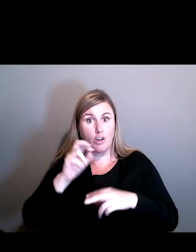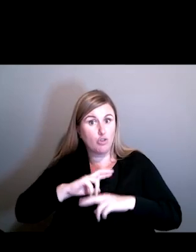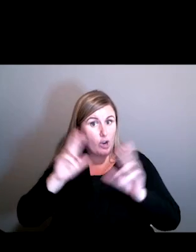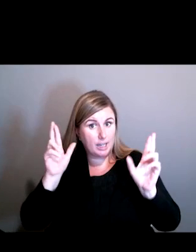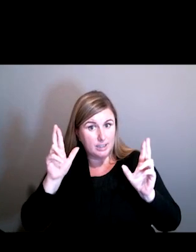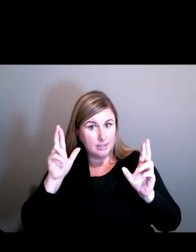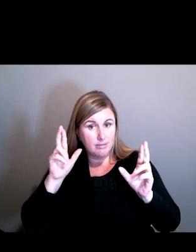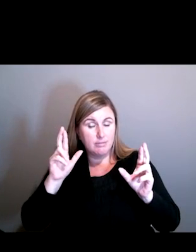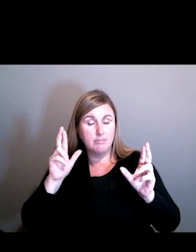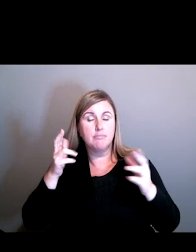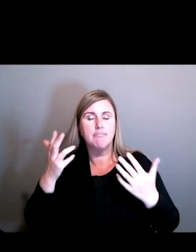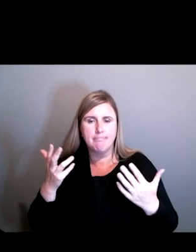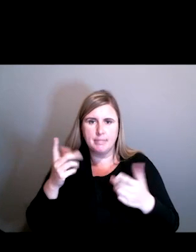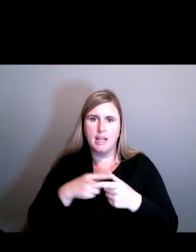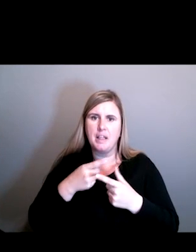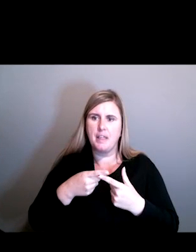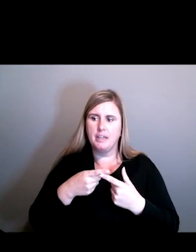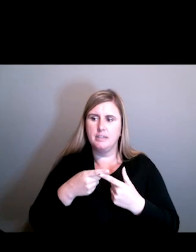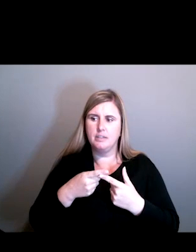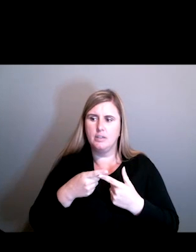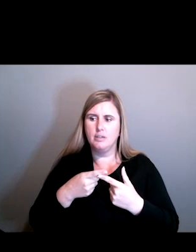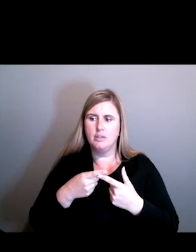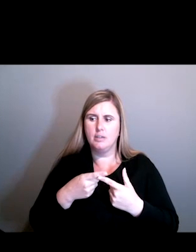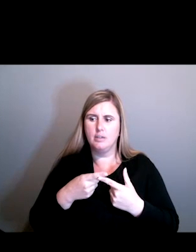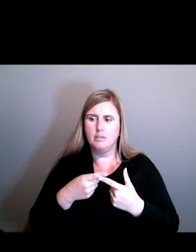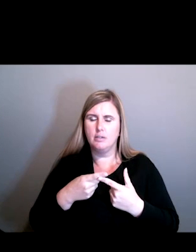if your learner is not ready, then you